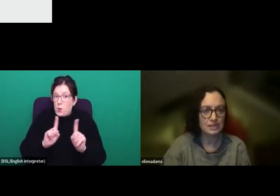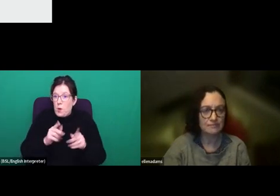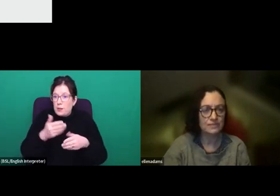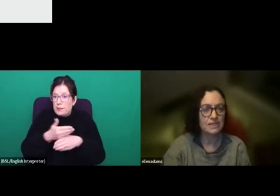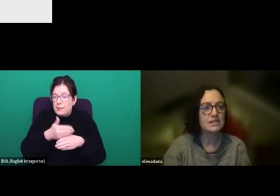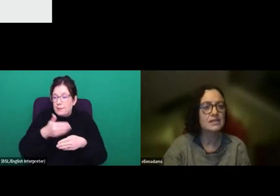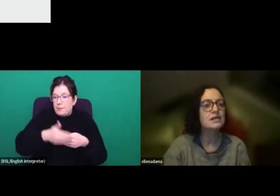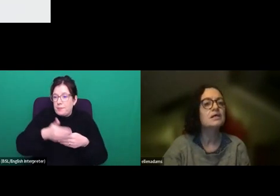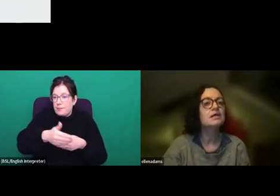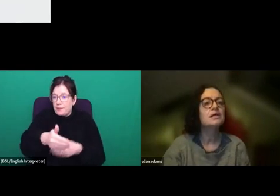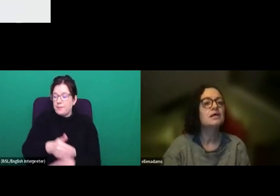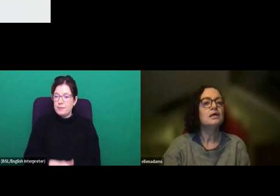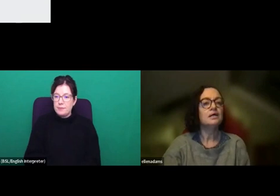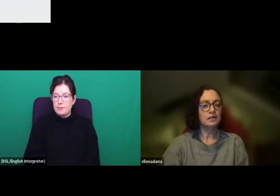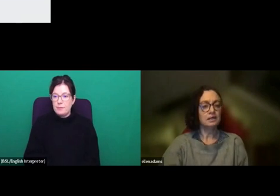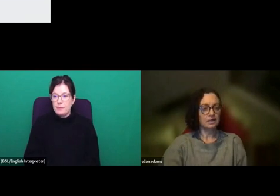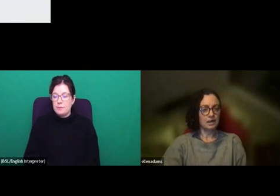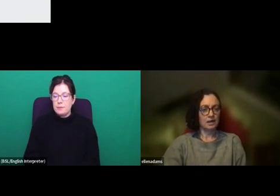Should have the